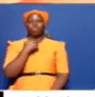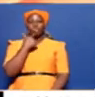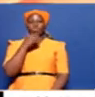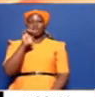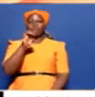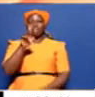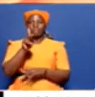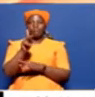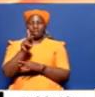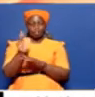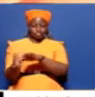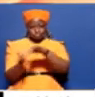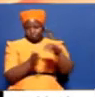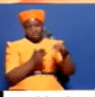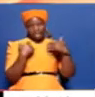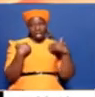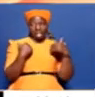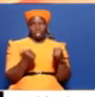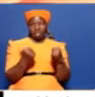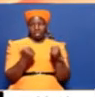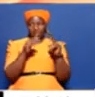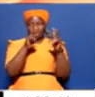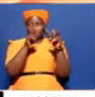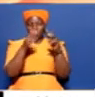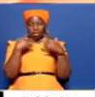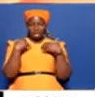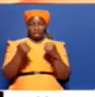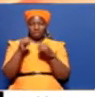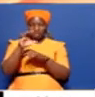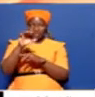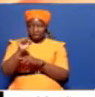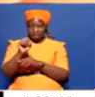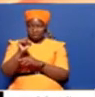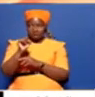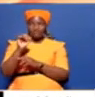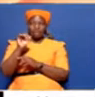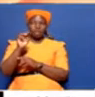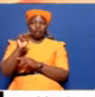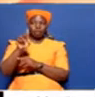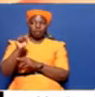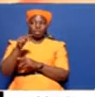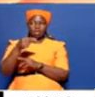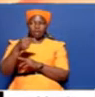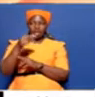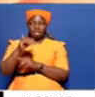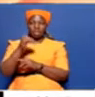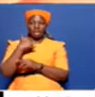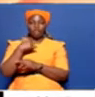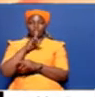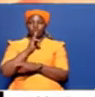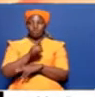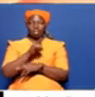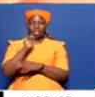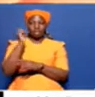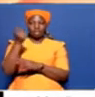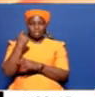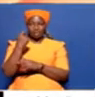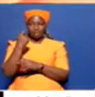on to health matters. Health Cabinet Secretary Mutahi Kagwe has directed the Kenya Medical Training College Board to